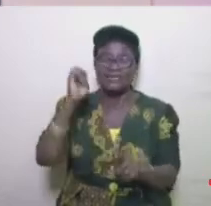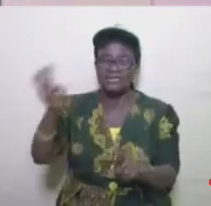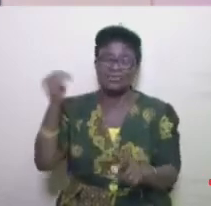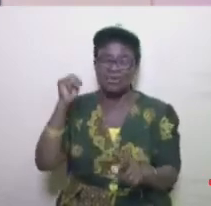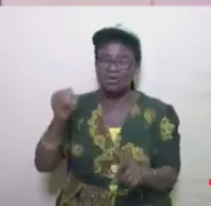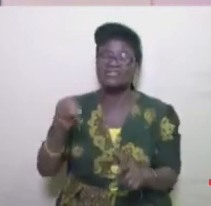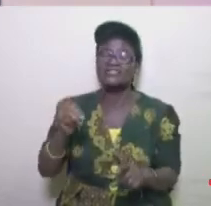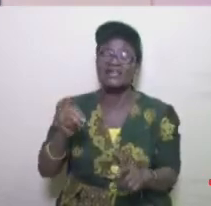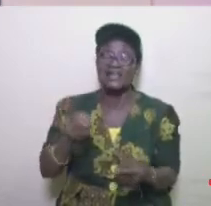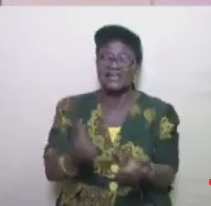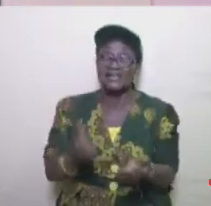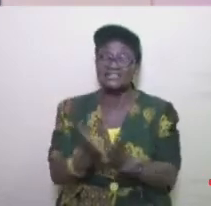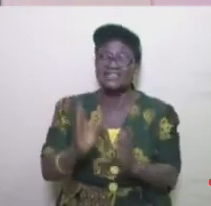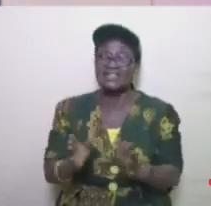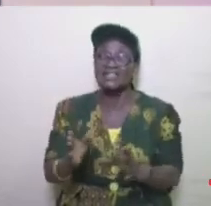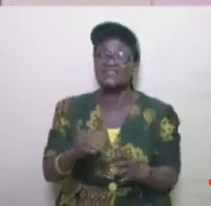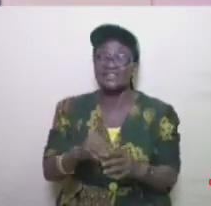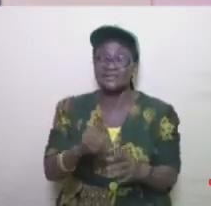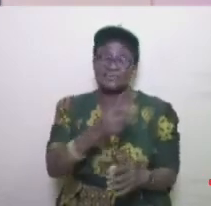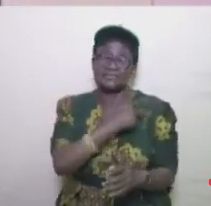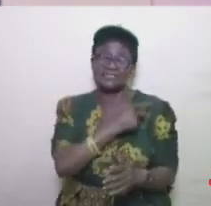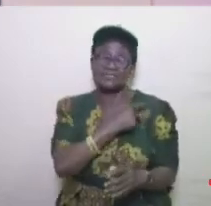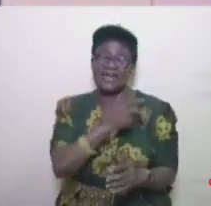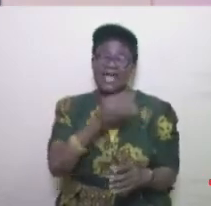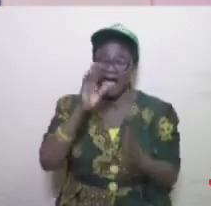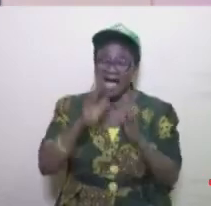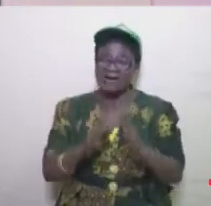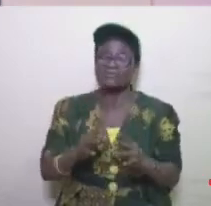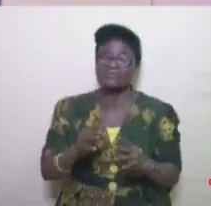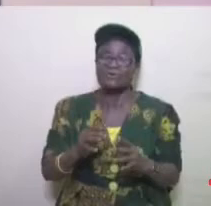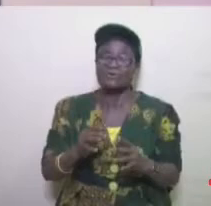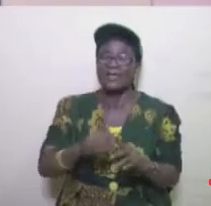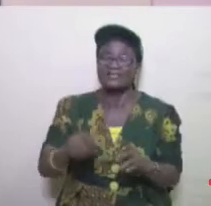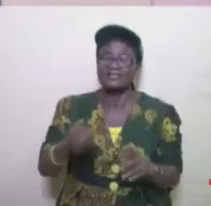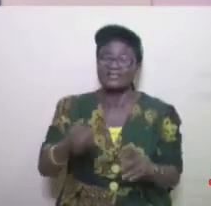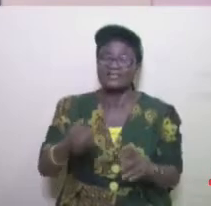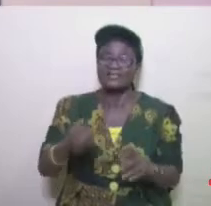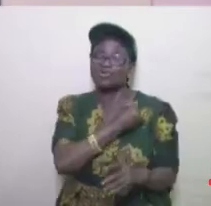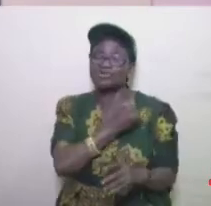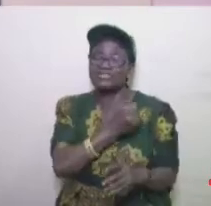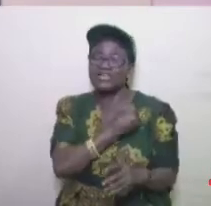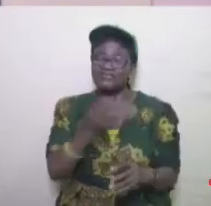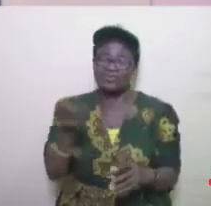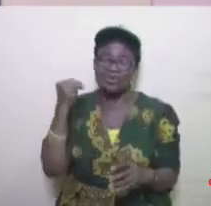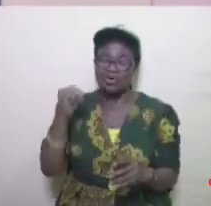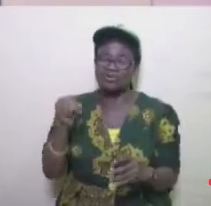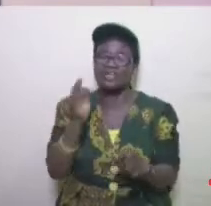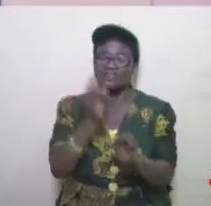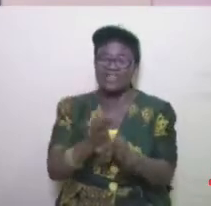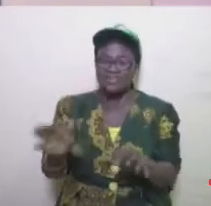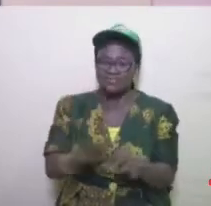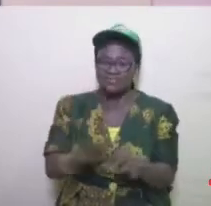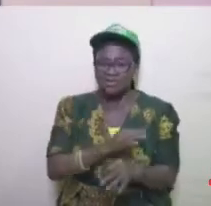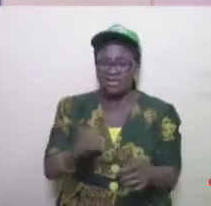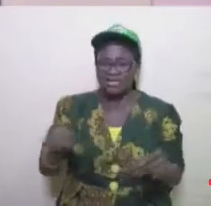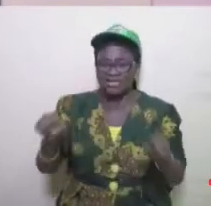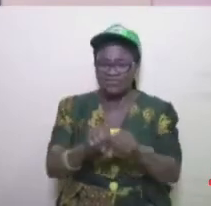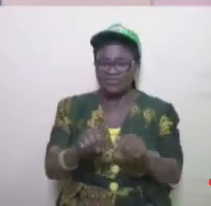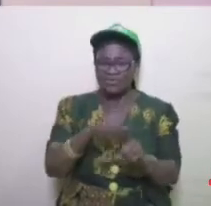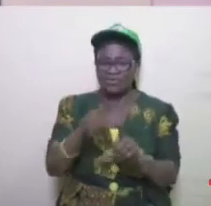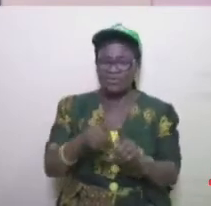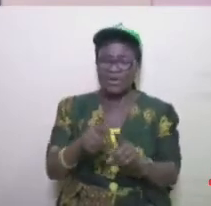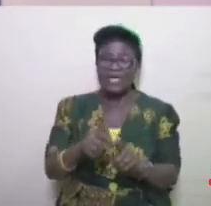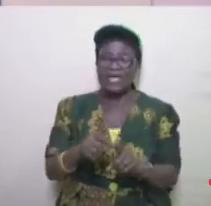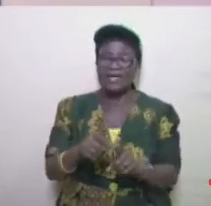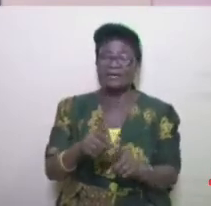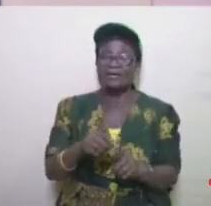not respecting the work of Joseph, but Joseph was faithful. Even when no one was